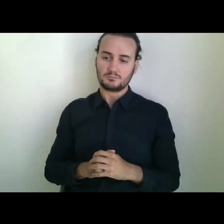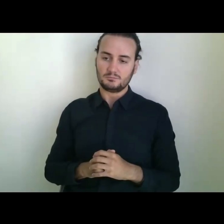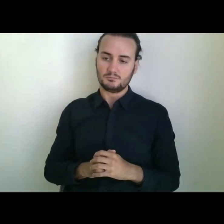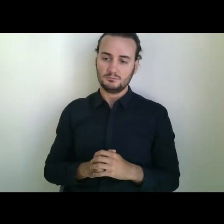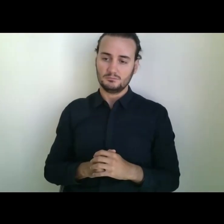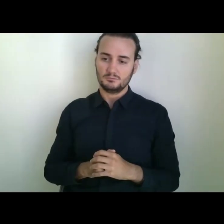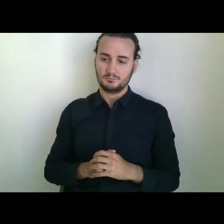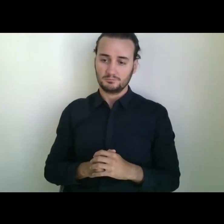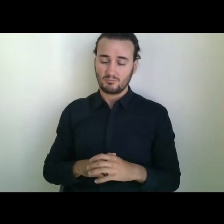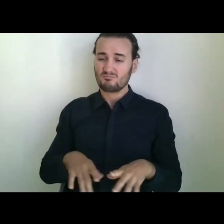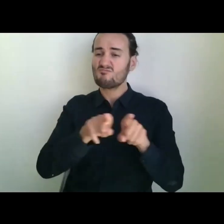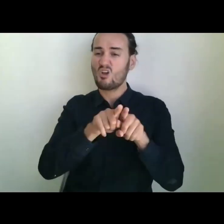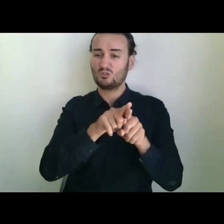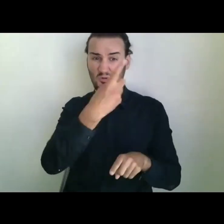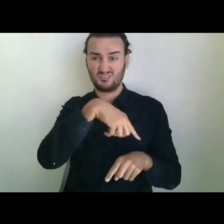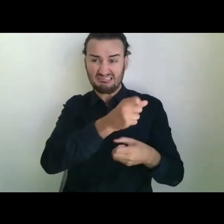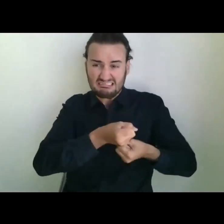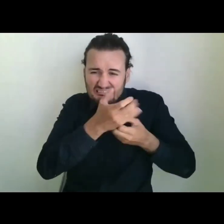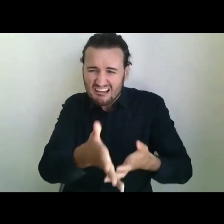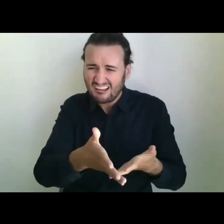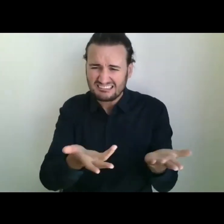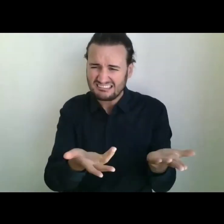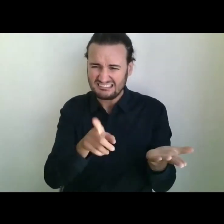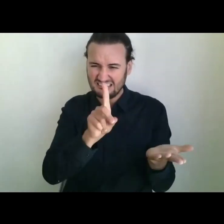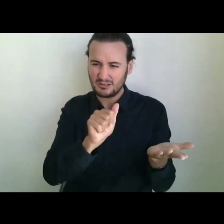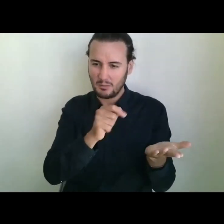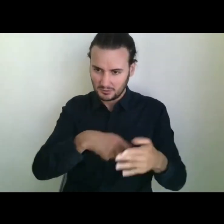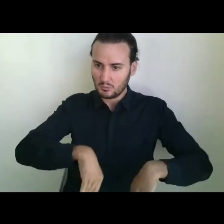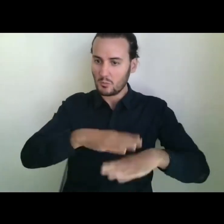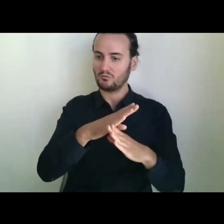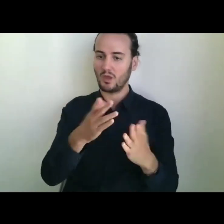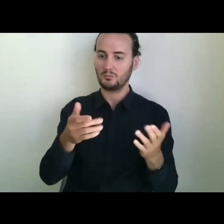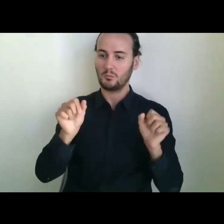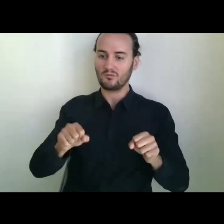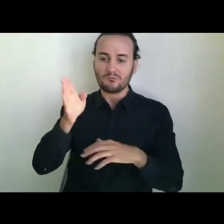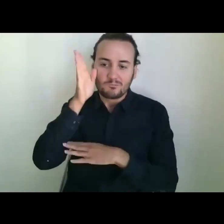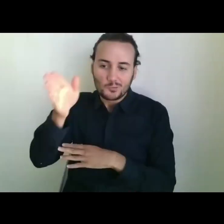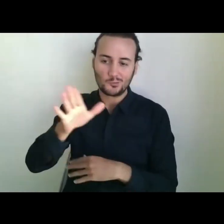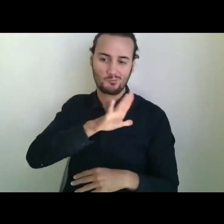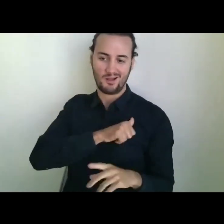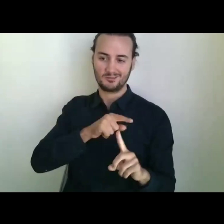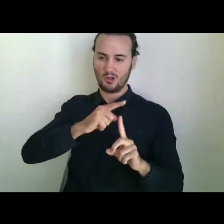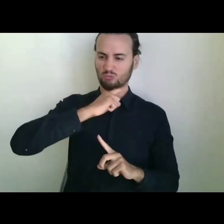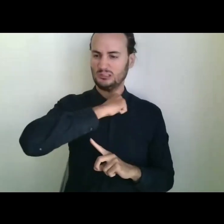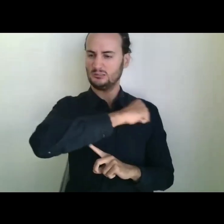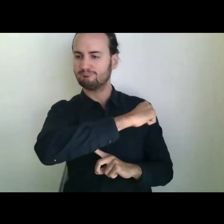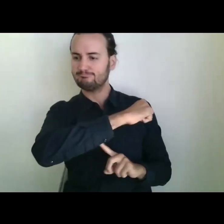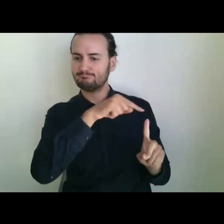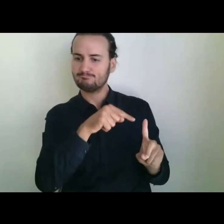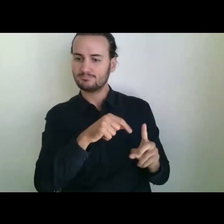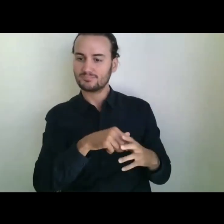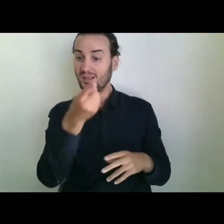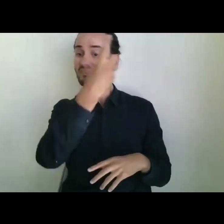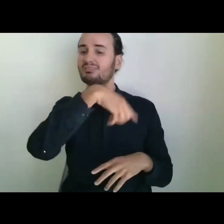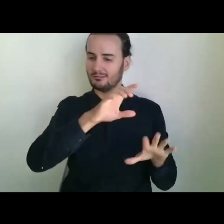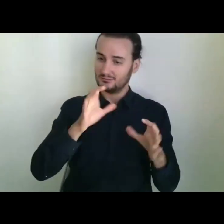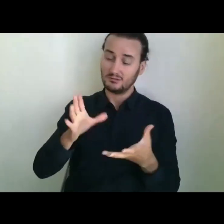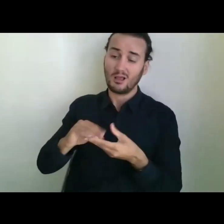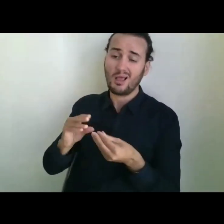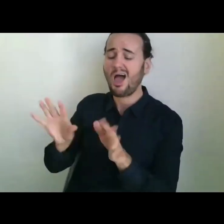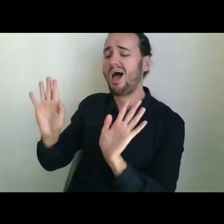The occupation also produces disability to prevent capacity for future Palestinian resistance. They say, sit